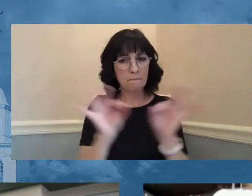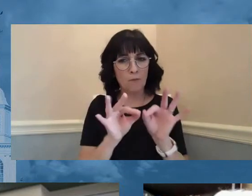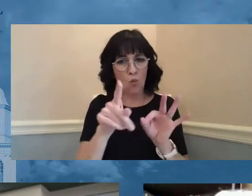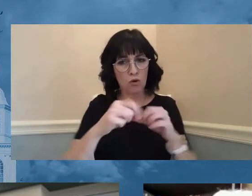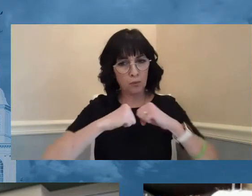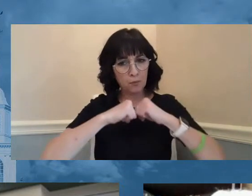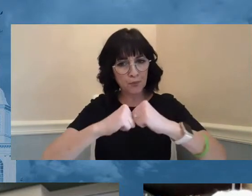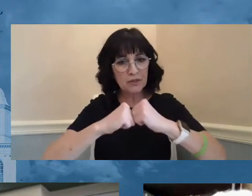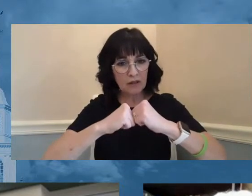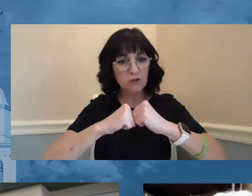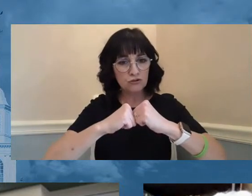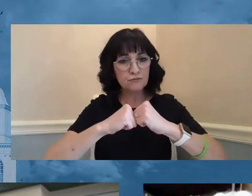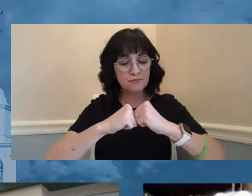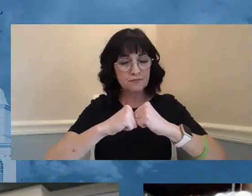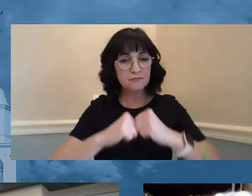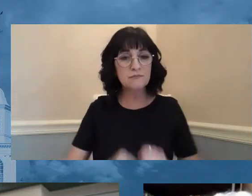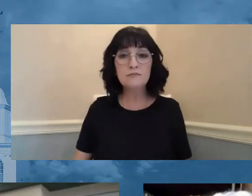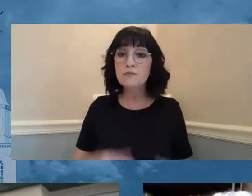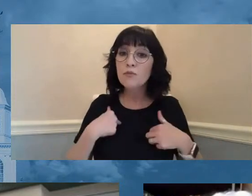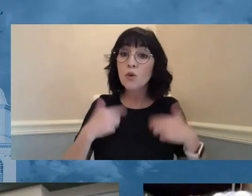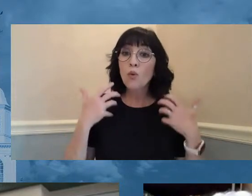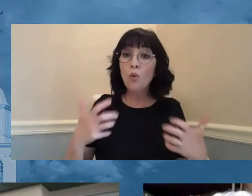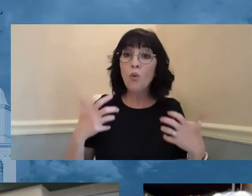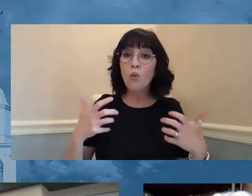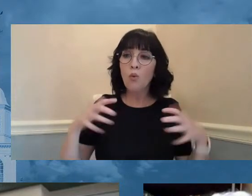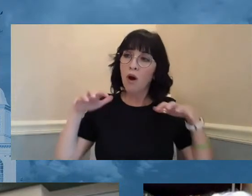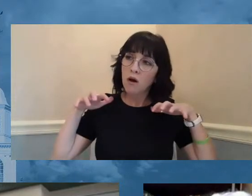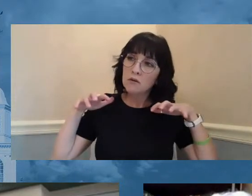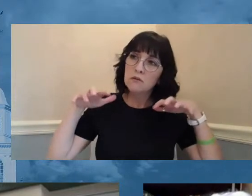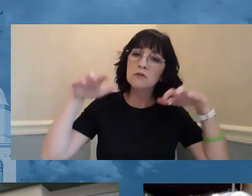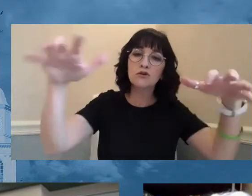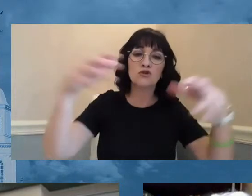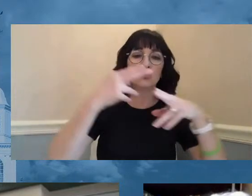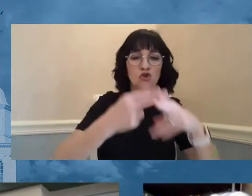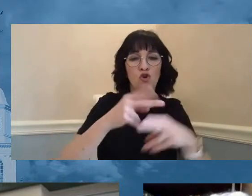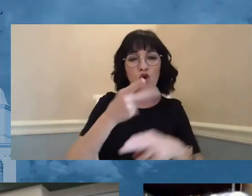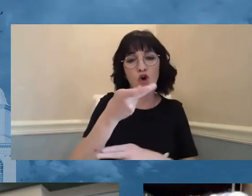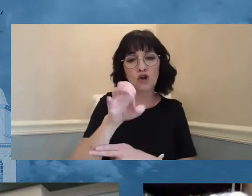And actually, Governor, if I may just take one thing, I think the other thing is,